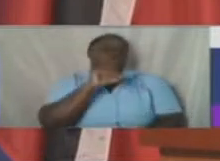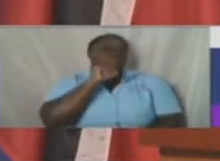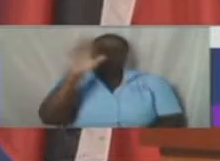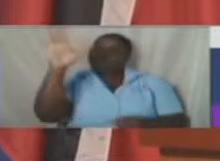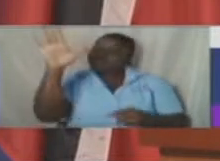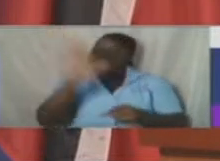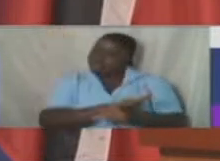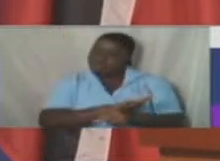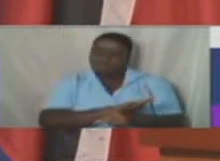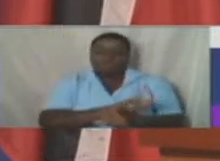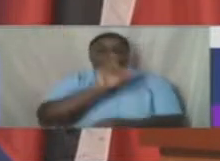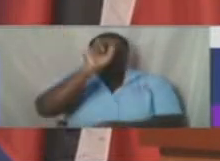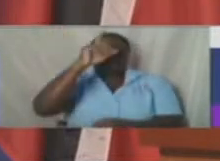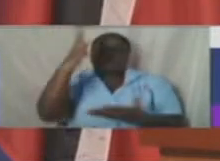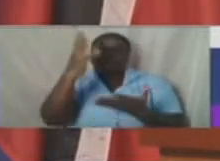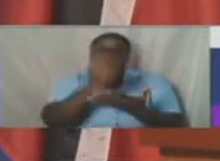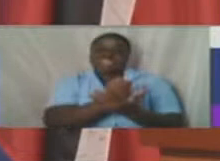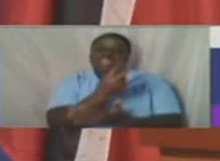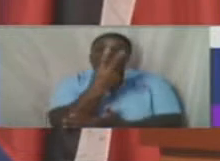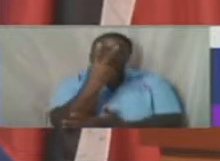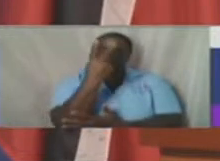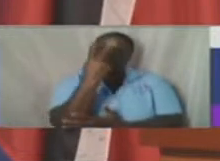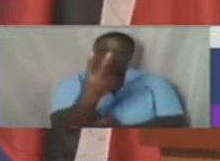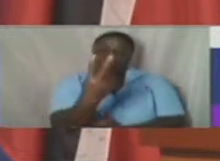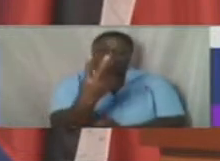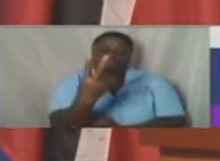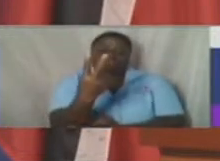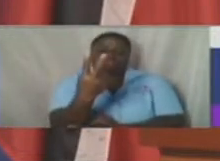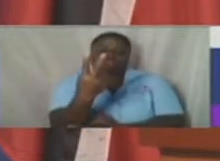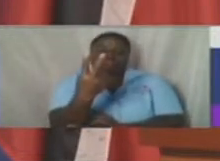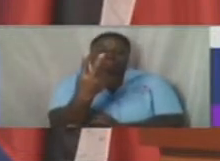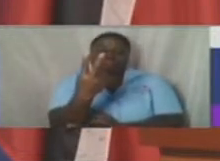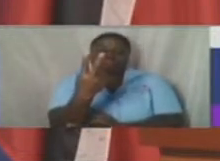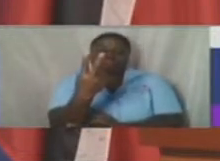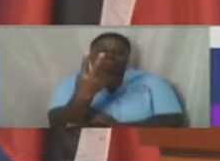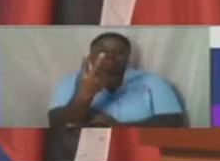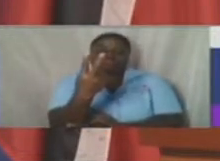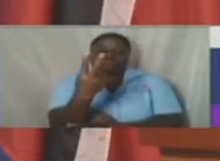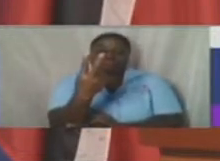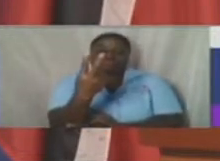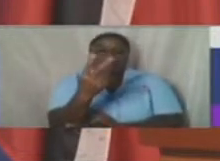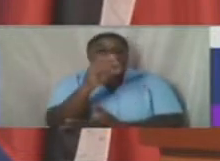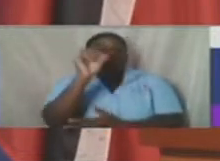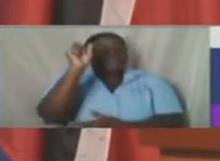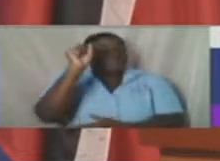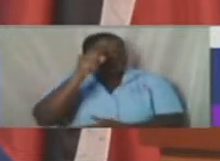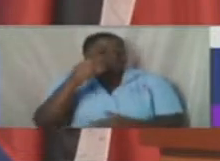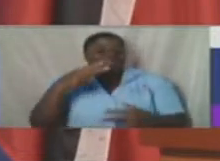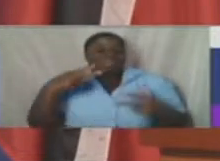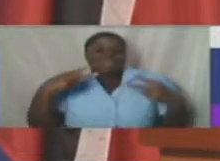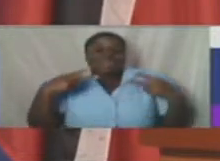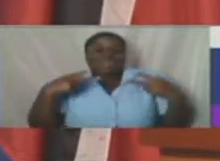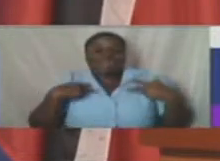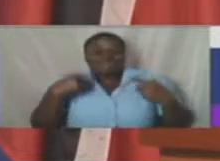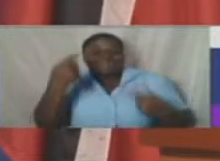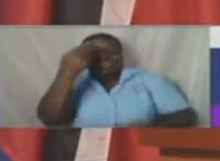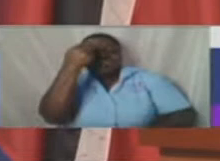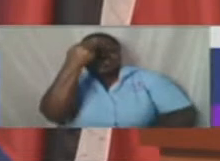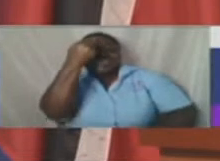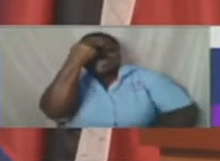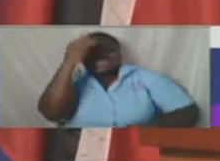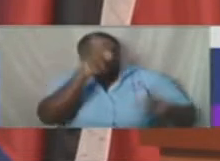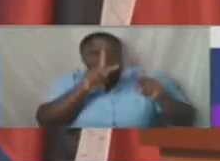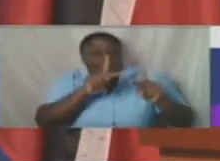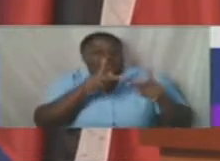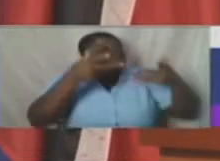And unfortunately, we do have deaths. We have sick people who have had one